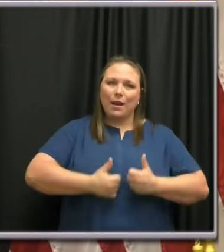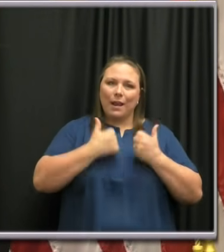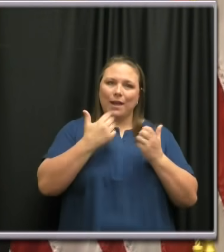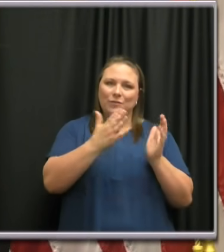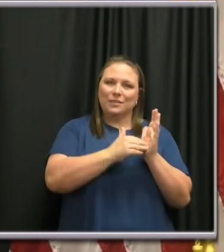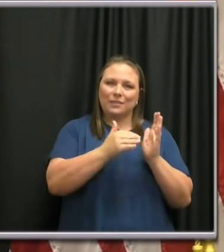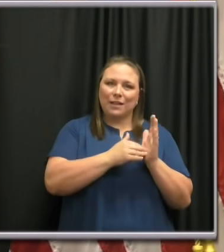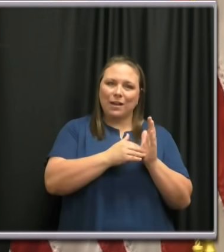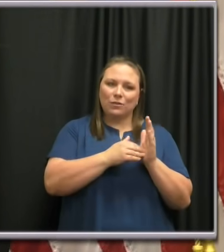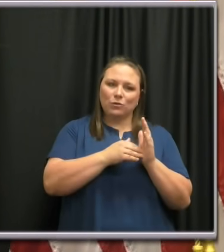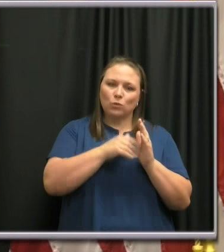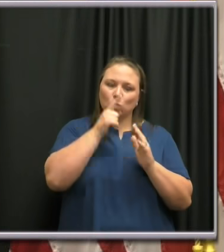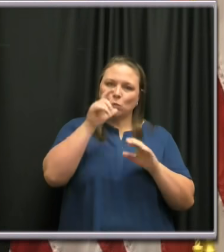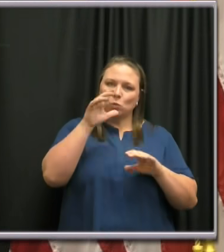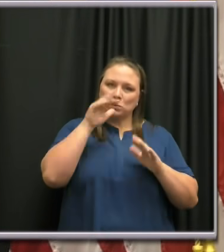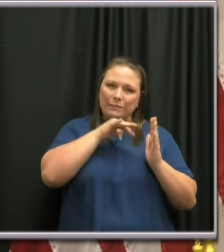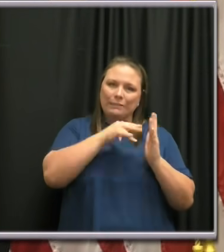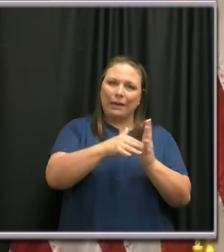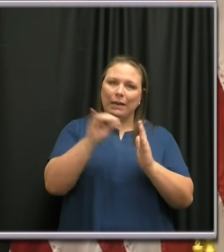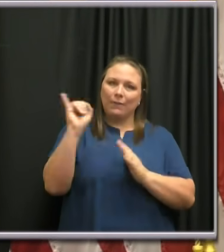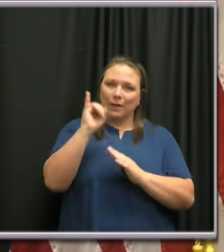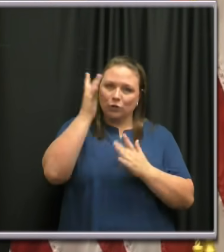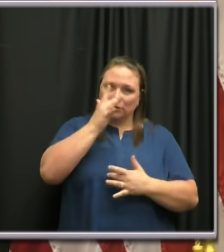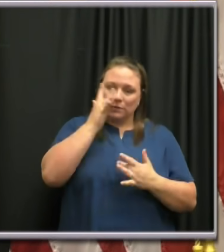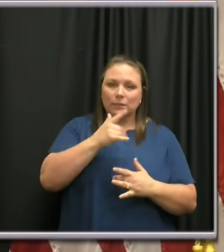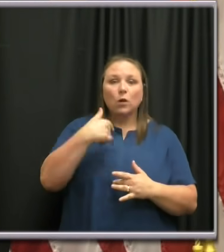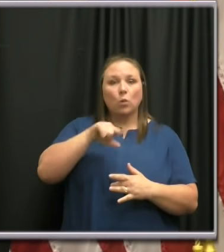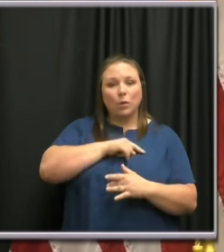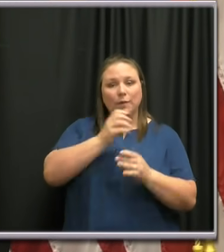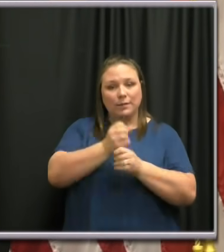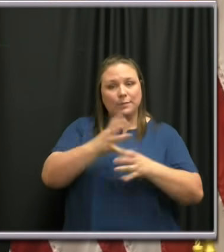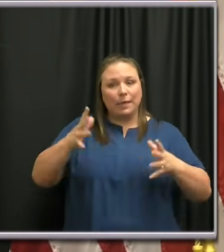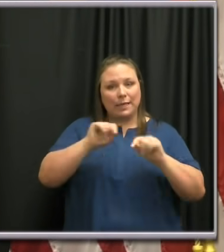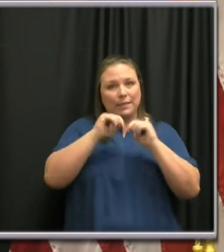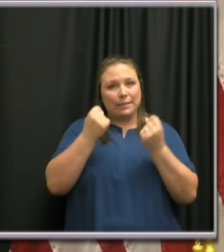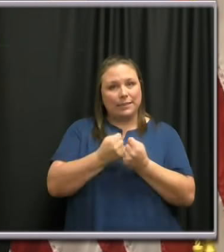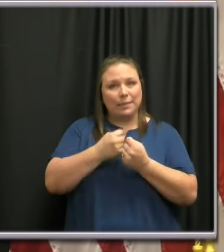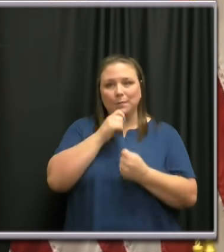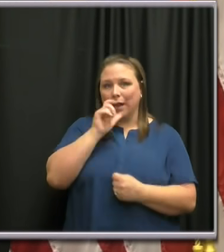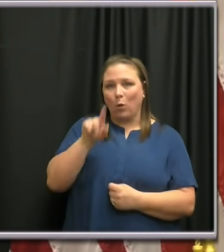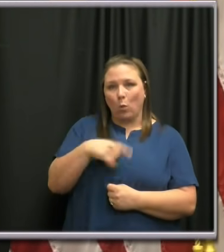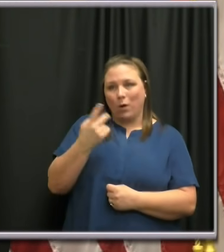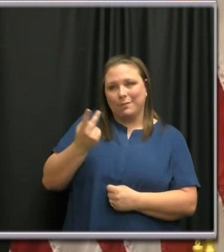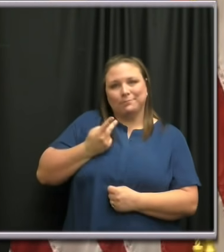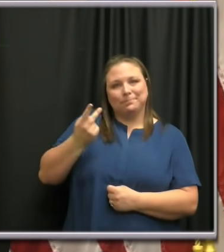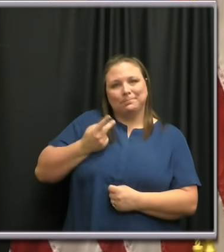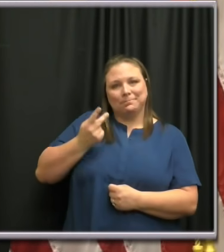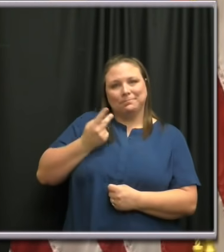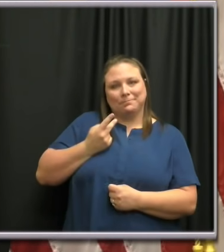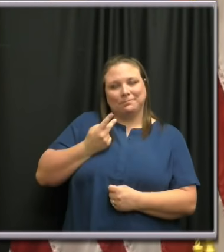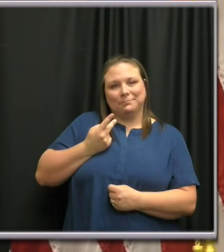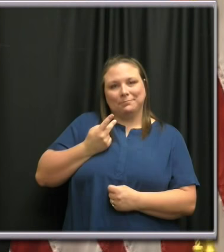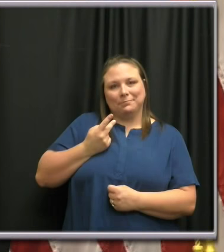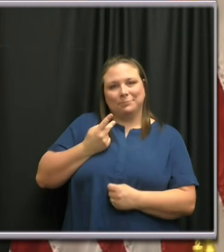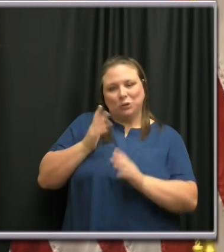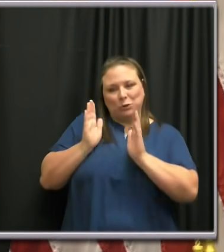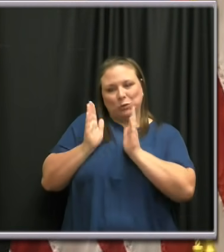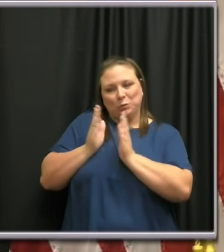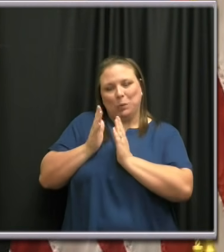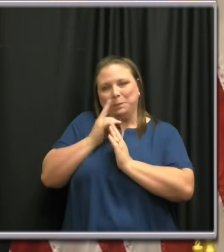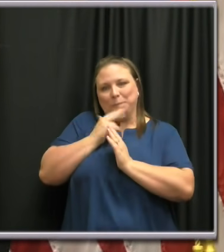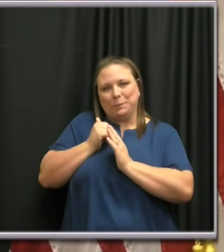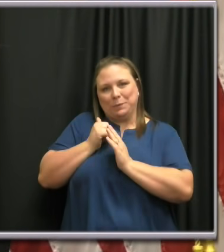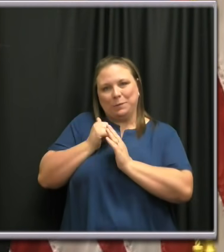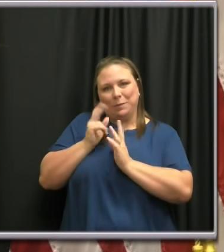epidemiologists. We have expanded our team. It is no longer just Josh and our small group